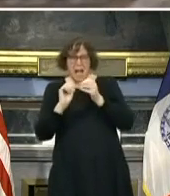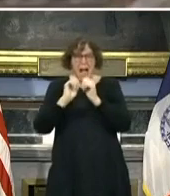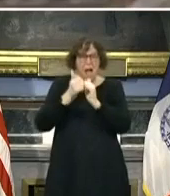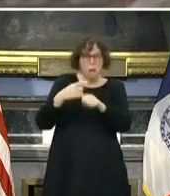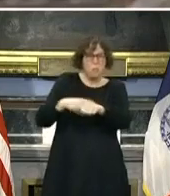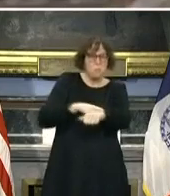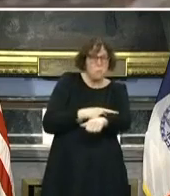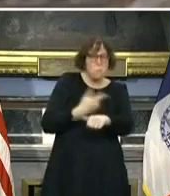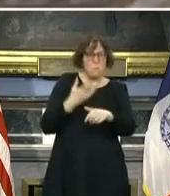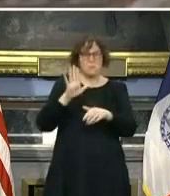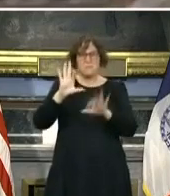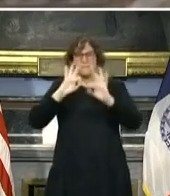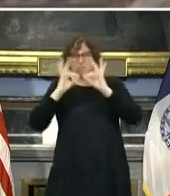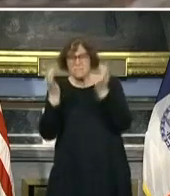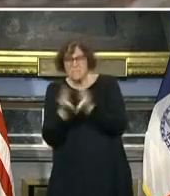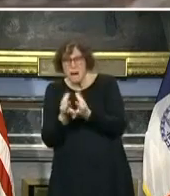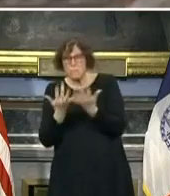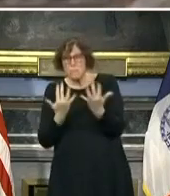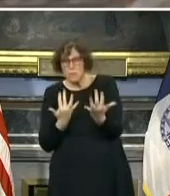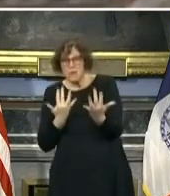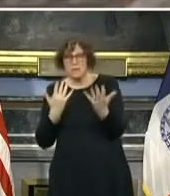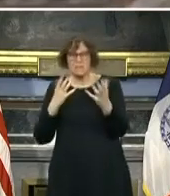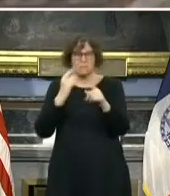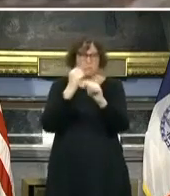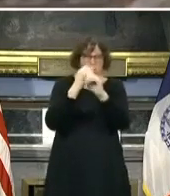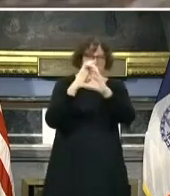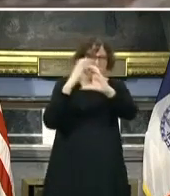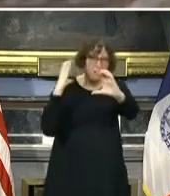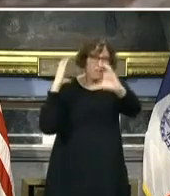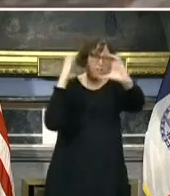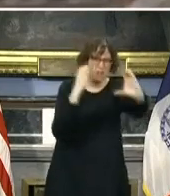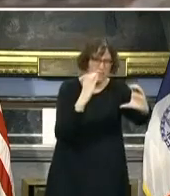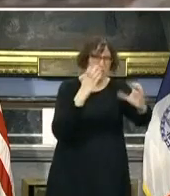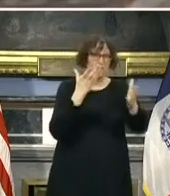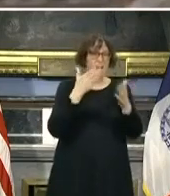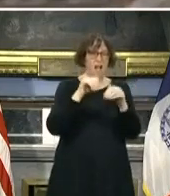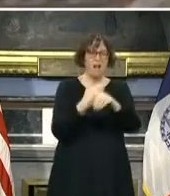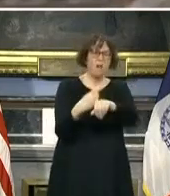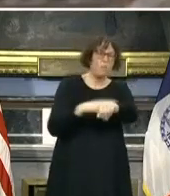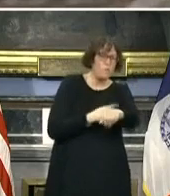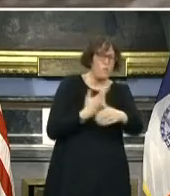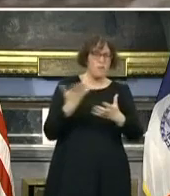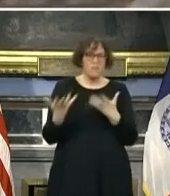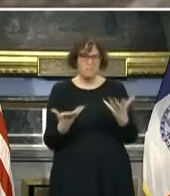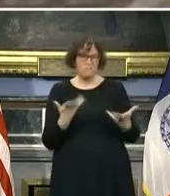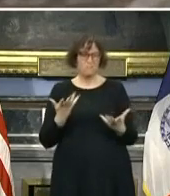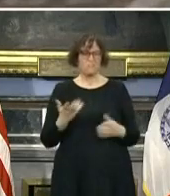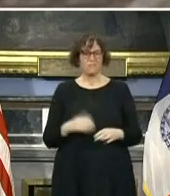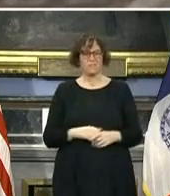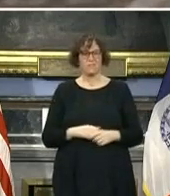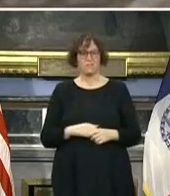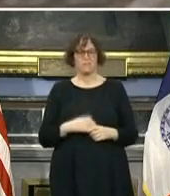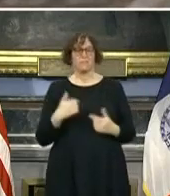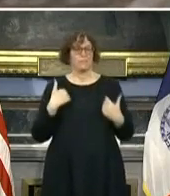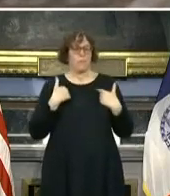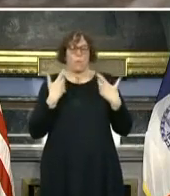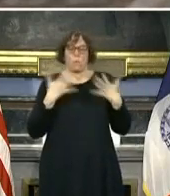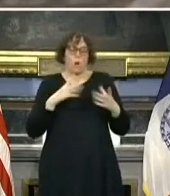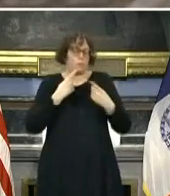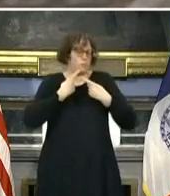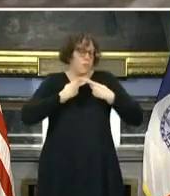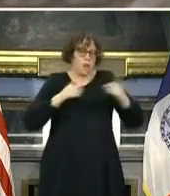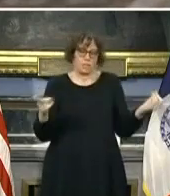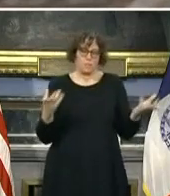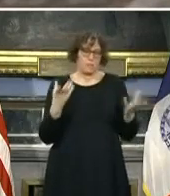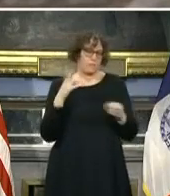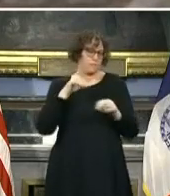in those trailers? Yeah, I'm not going to go into those kind of details. I'm only going to say we will have the capacity we